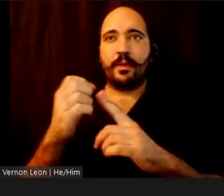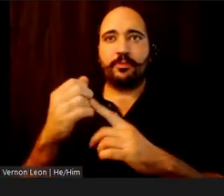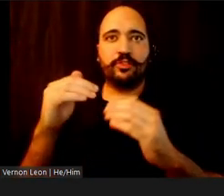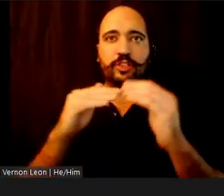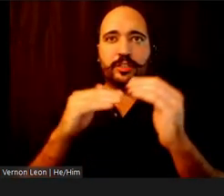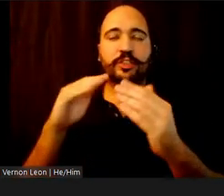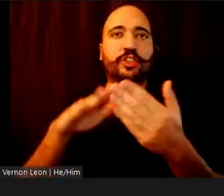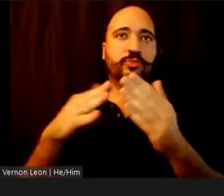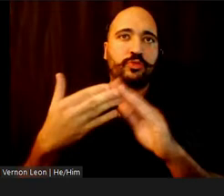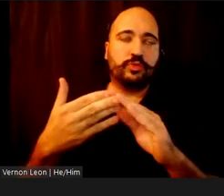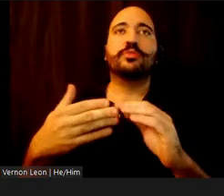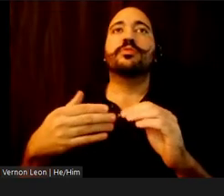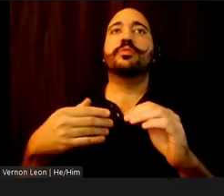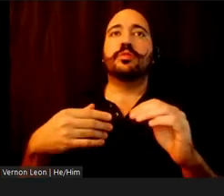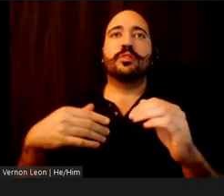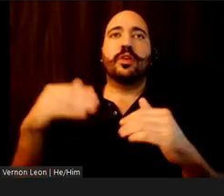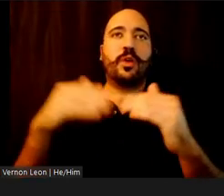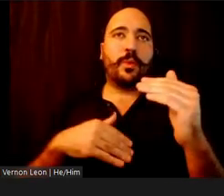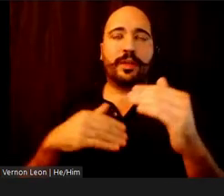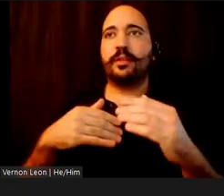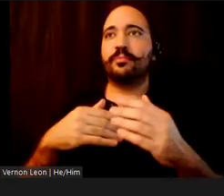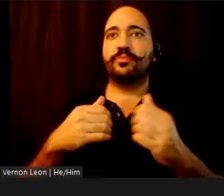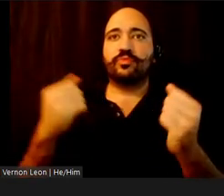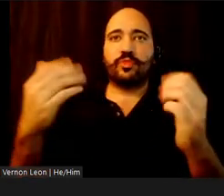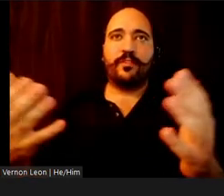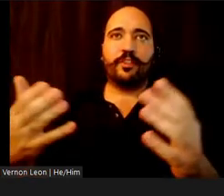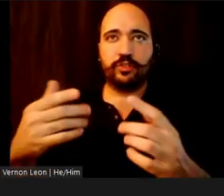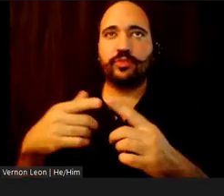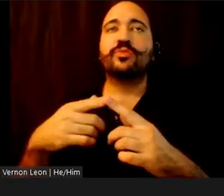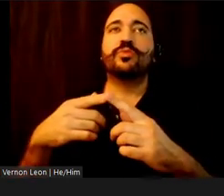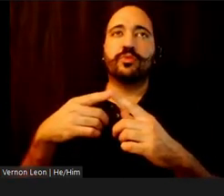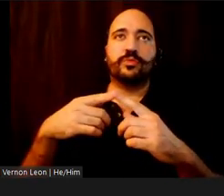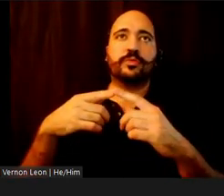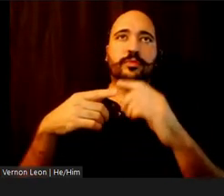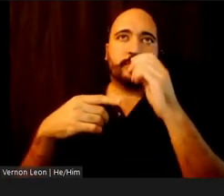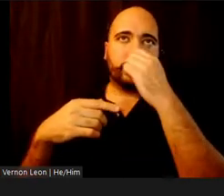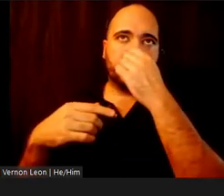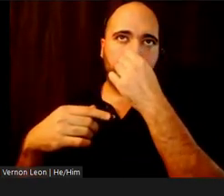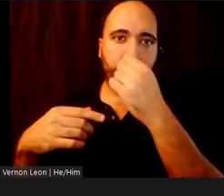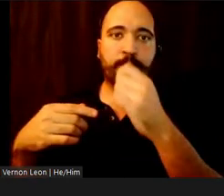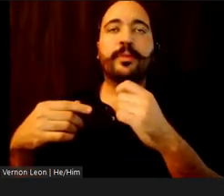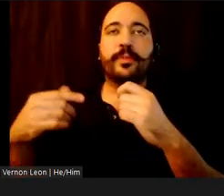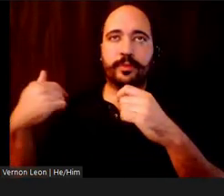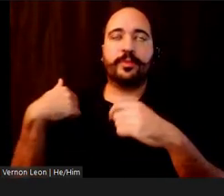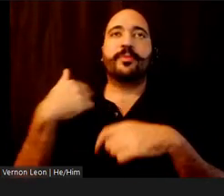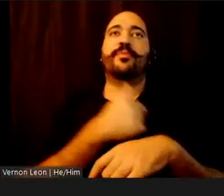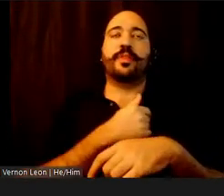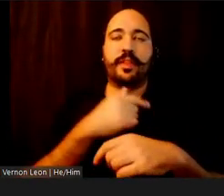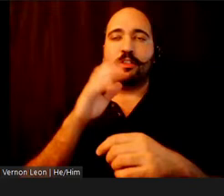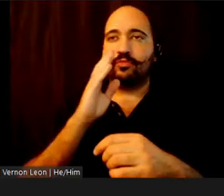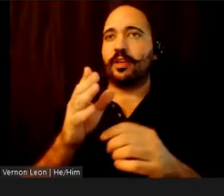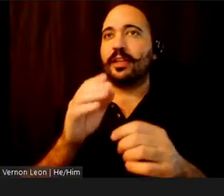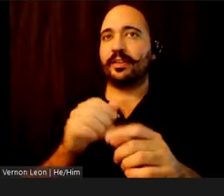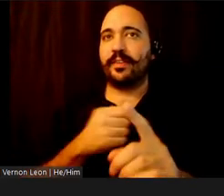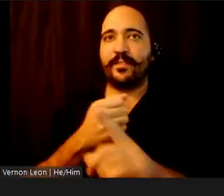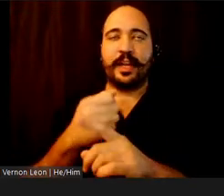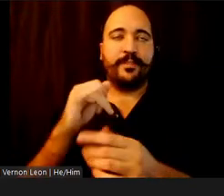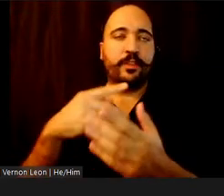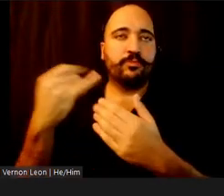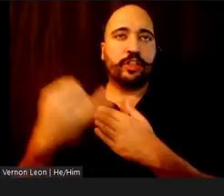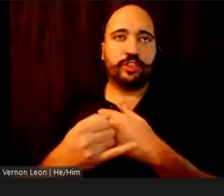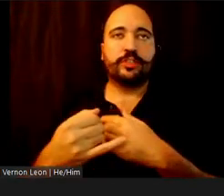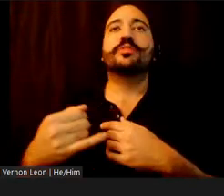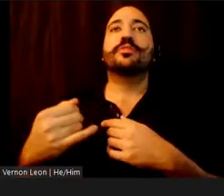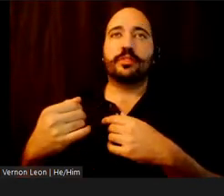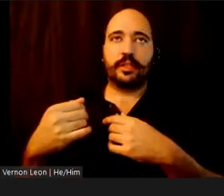on low-income drivers coming to the Manhattan Central Business District from throughout the region, a direct effect of the project on residents of the Manhattan Central Business District to a